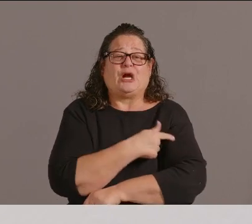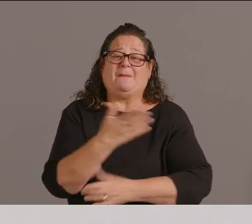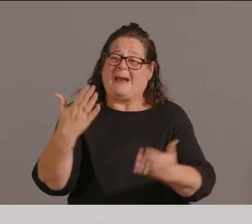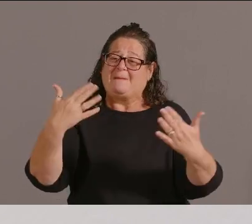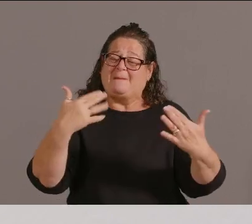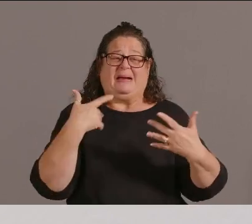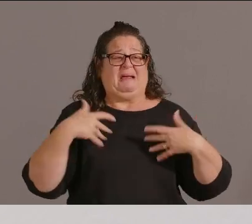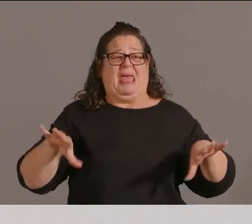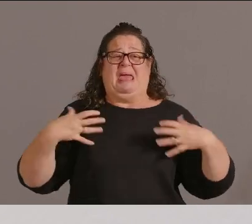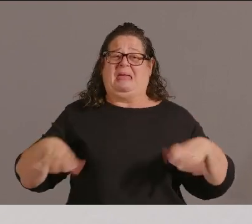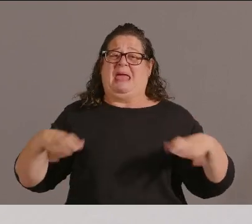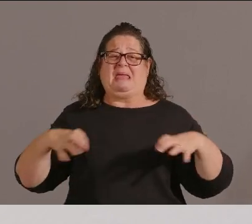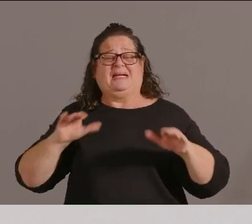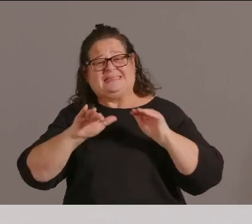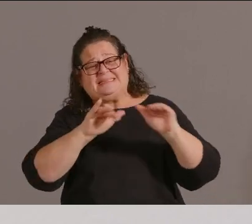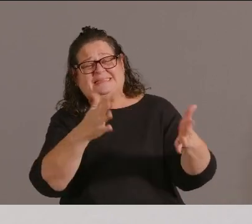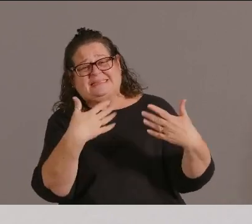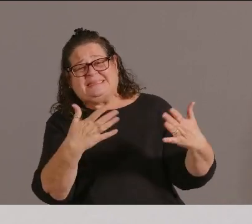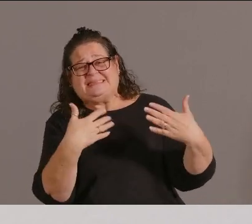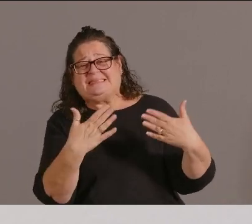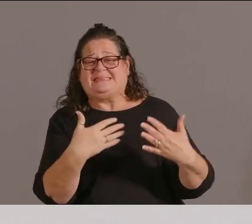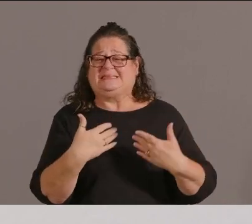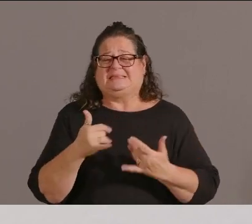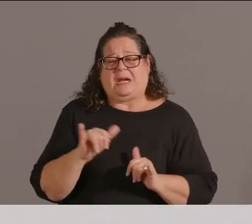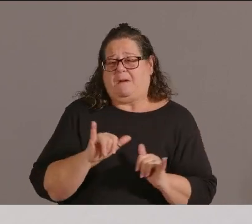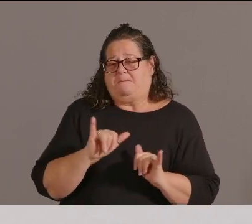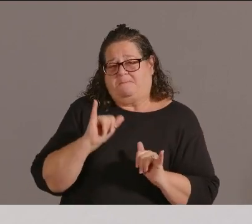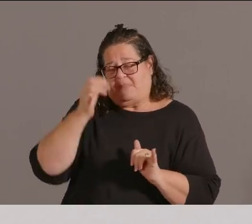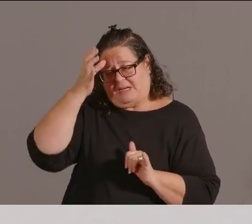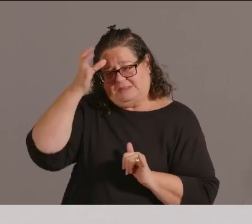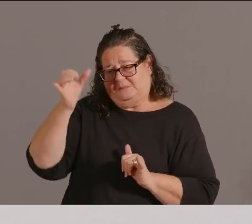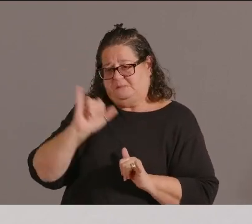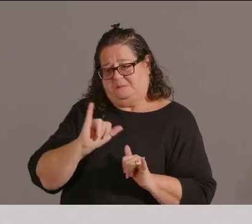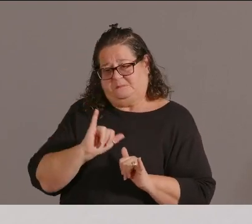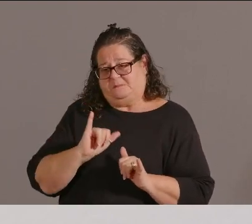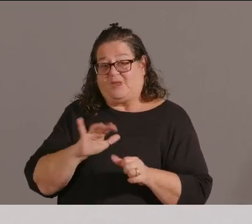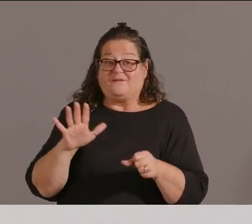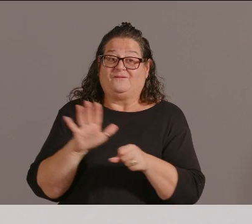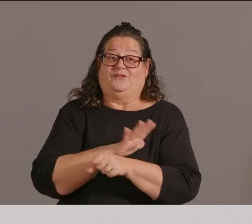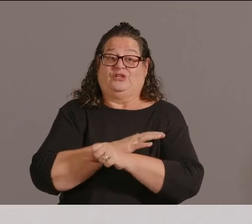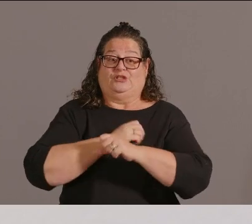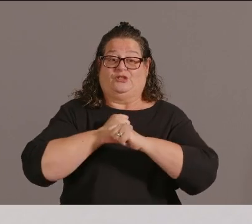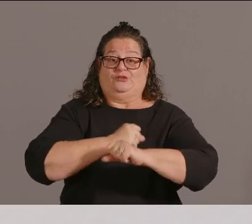the fall, it's hard to say right now.